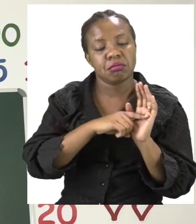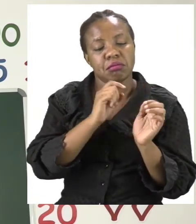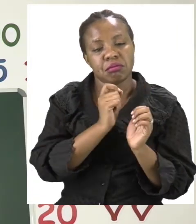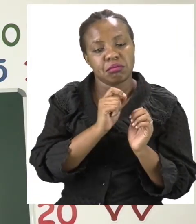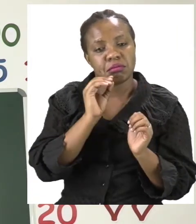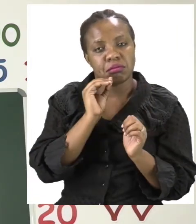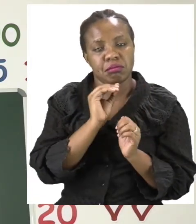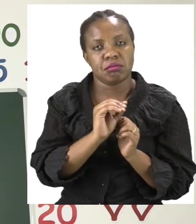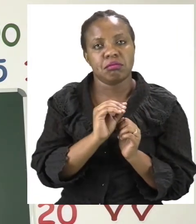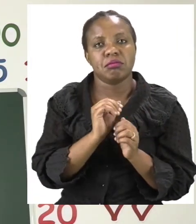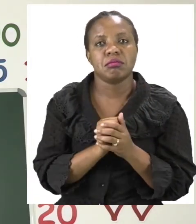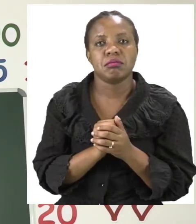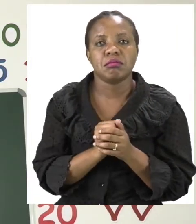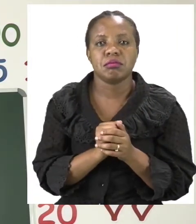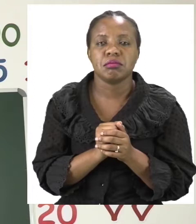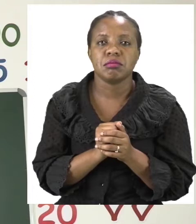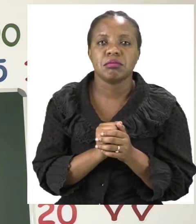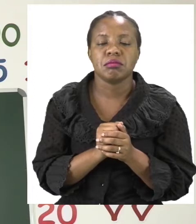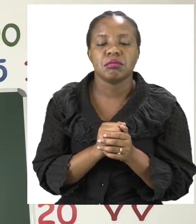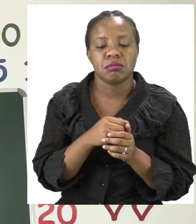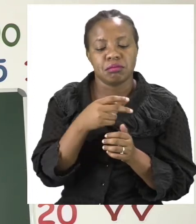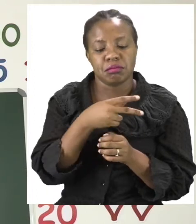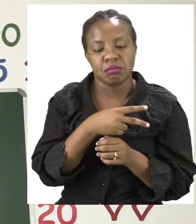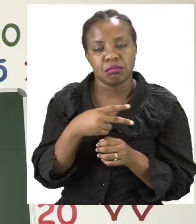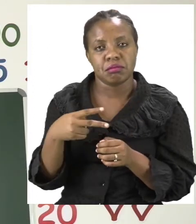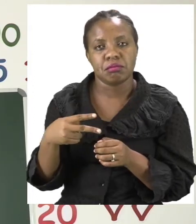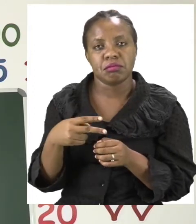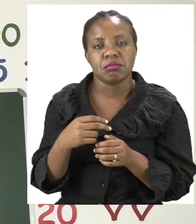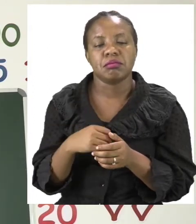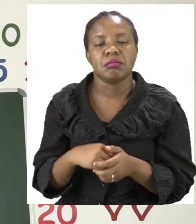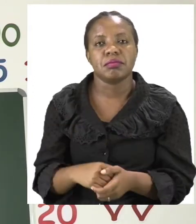then our equal sign.